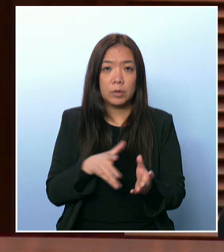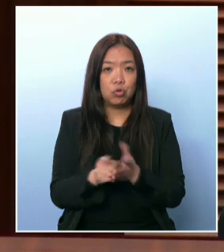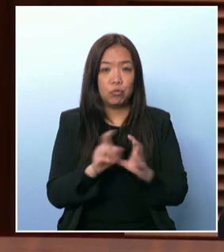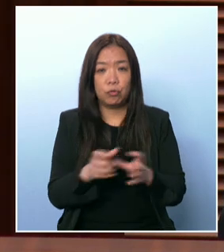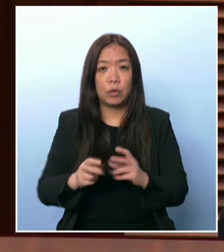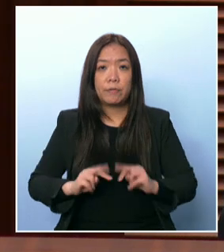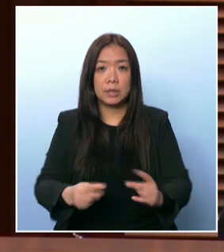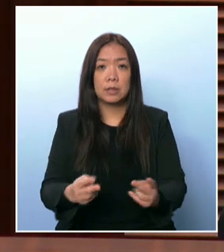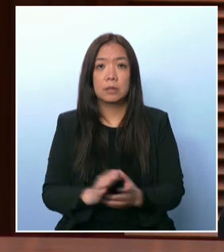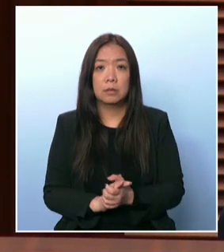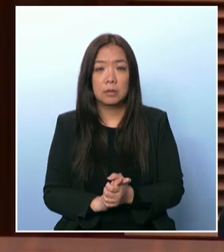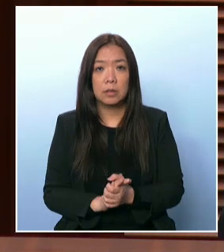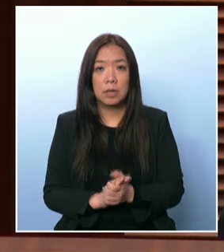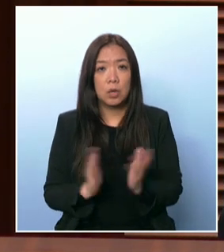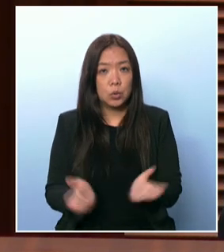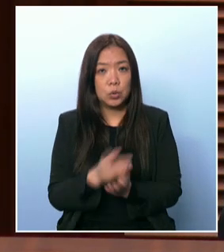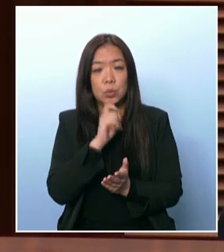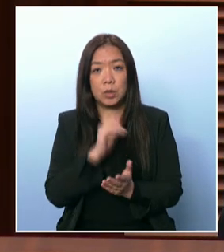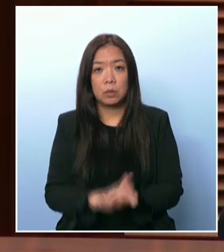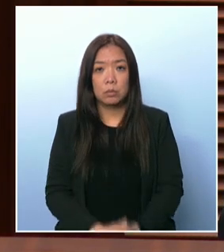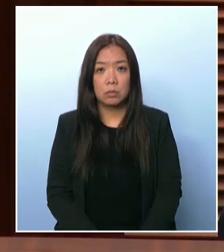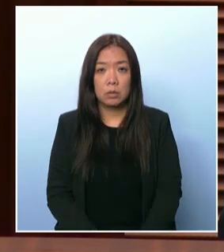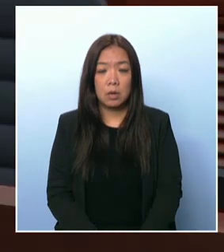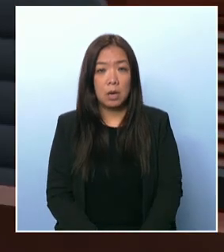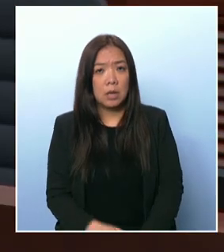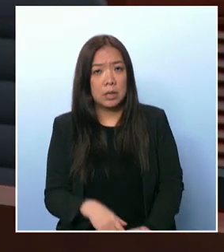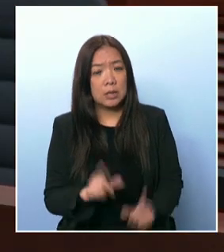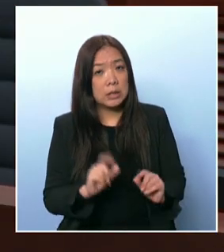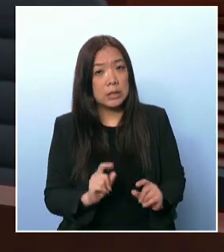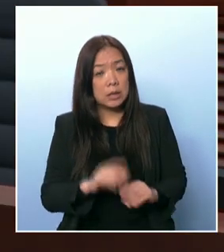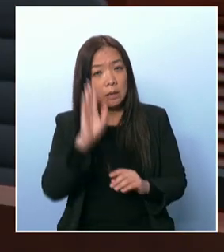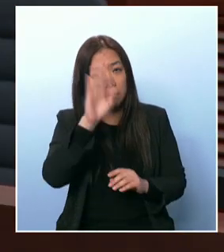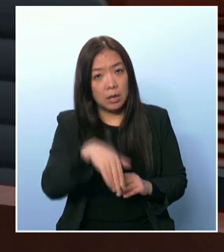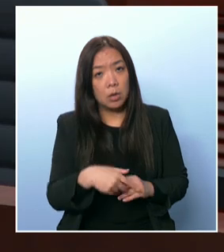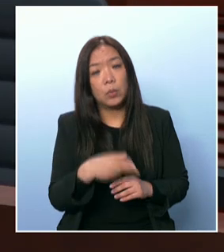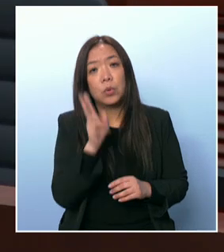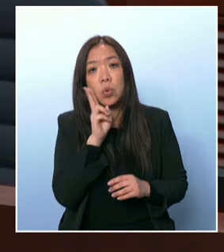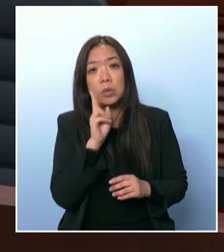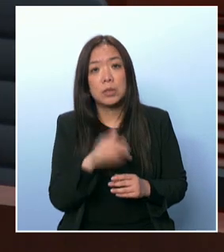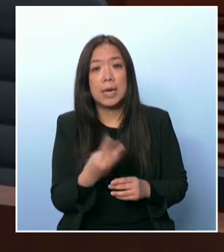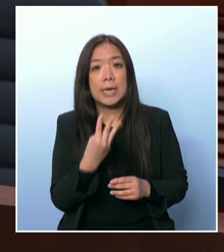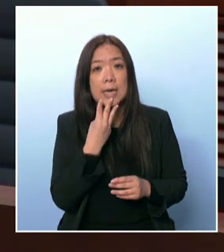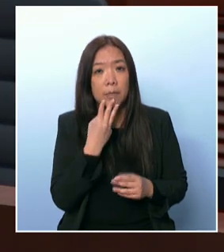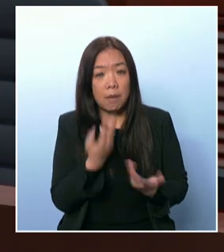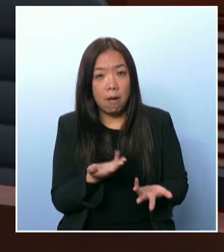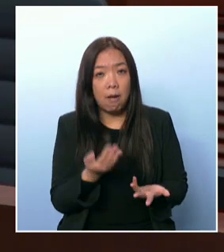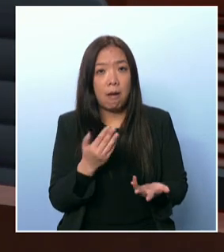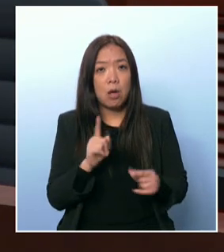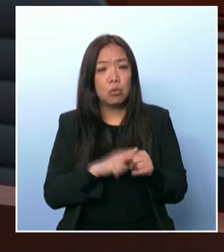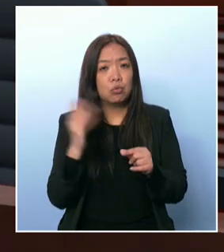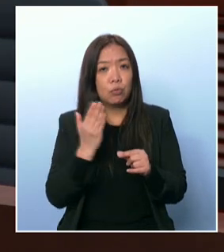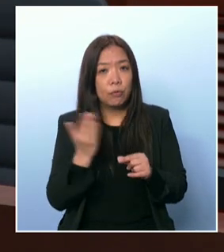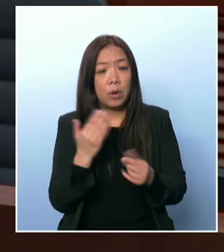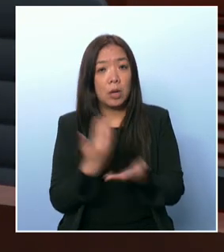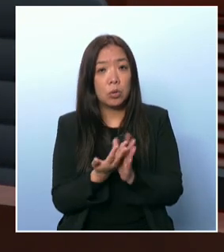And then we can promote development of these specific disciplines in